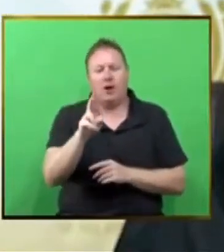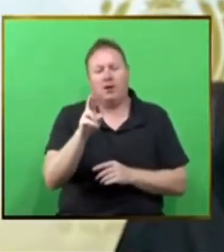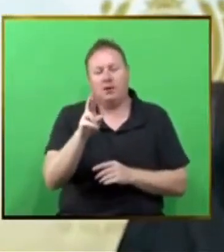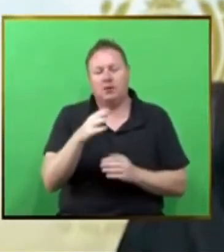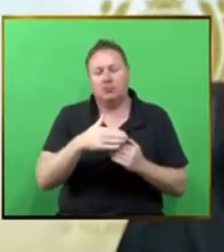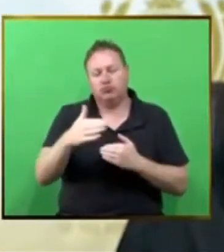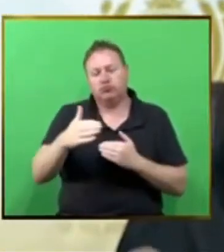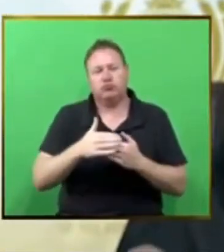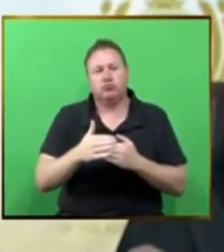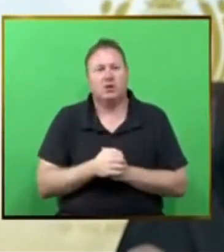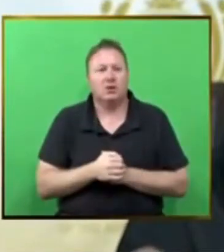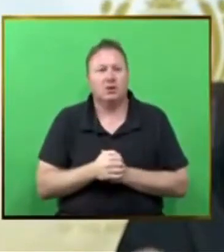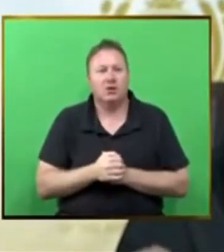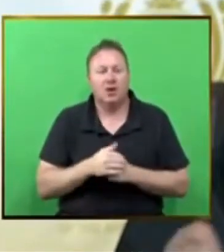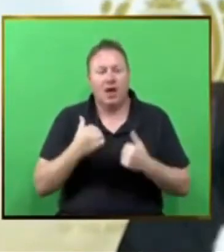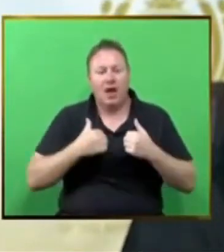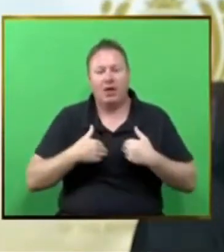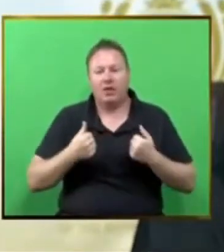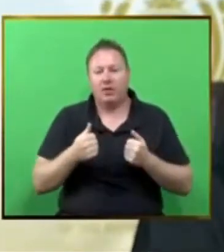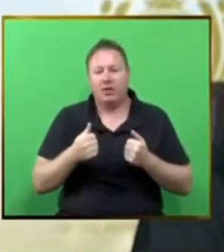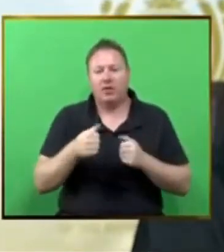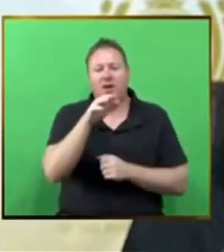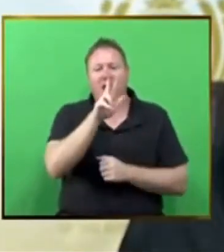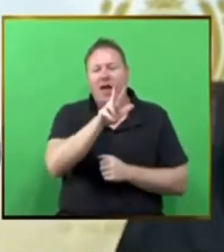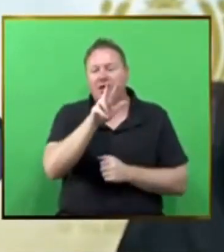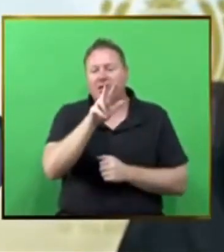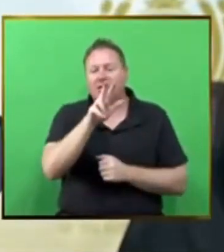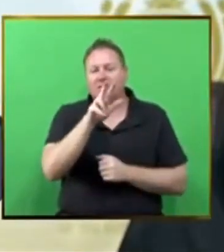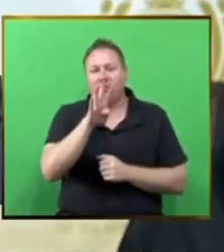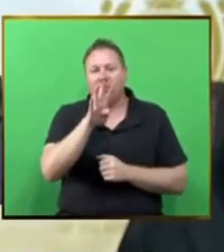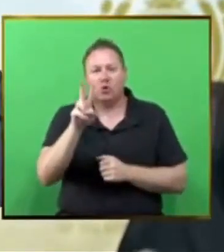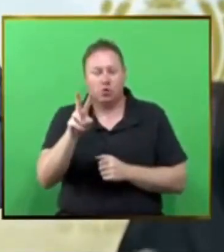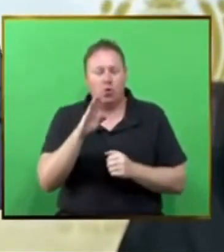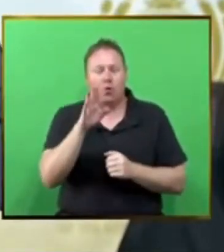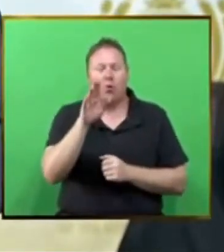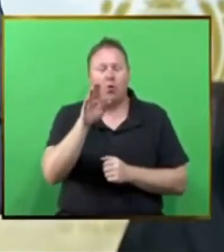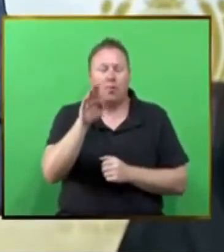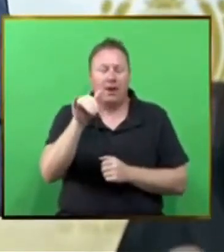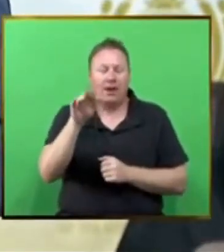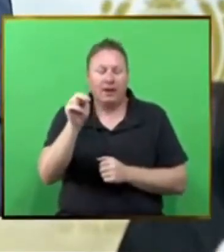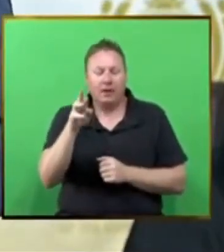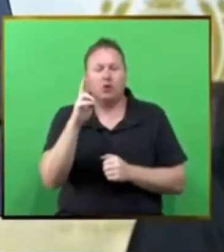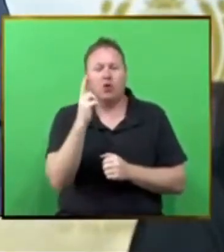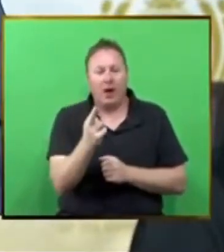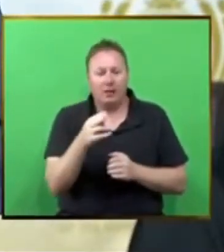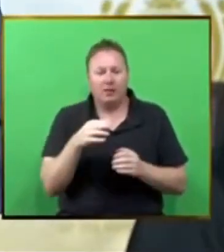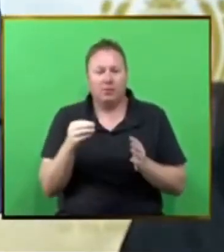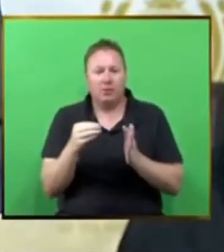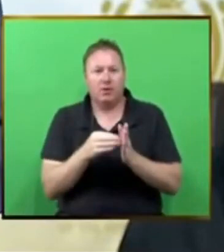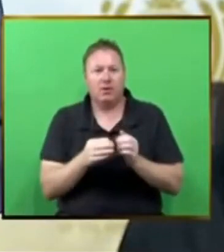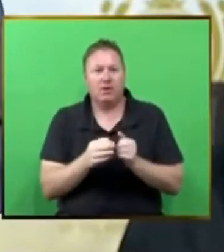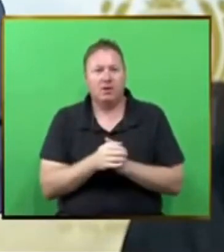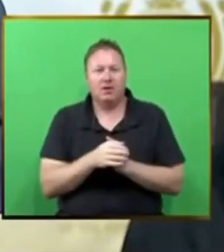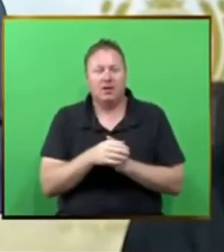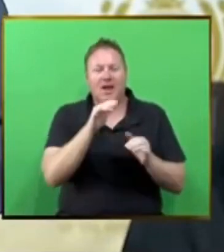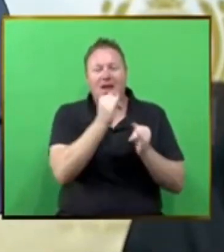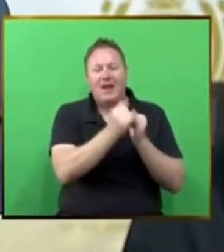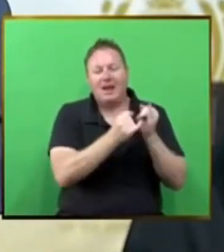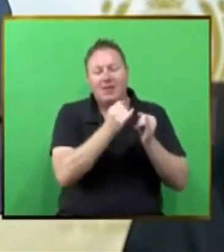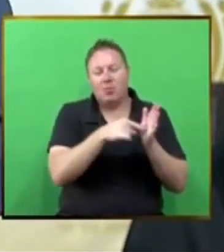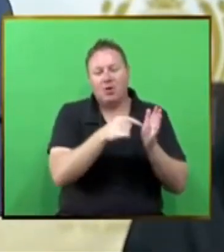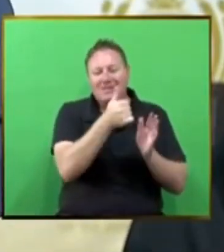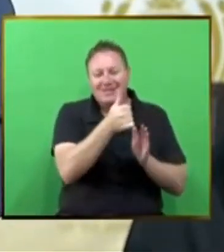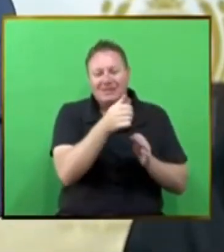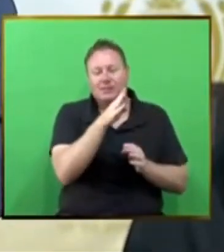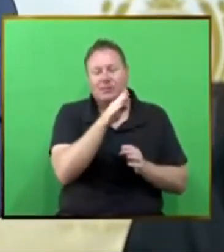a total of 854 billion over the medium term. These allocations include 11.6 billion to address